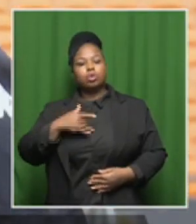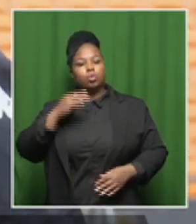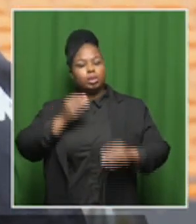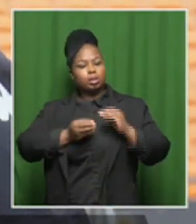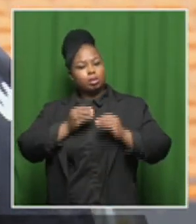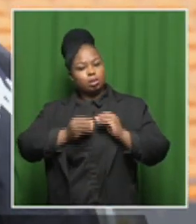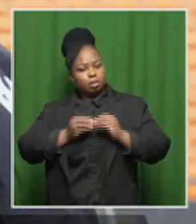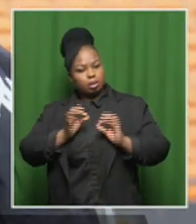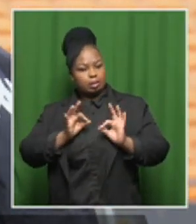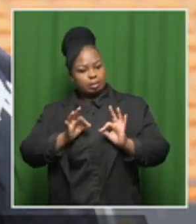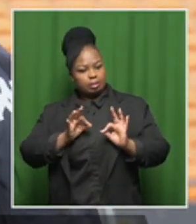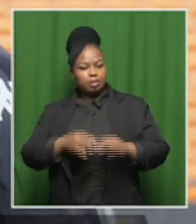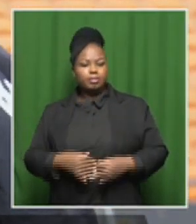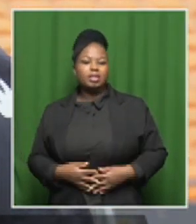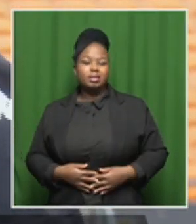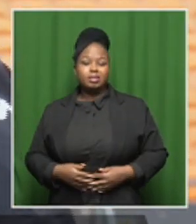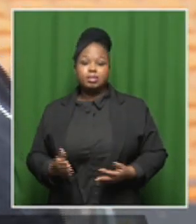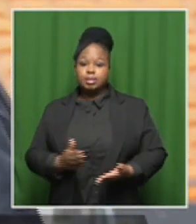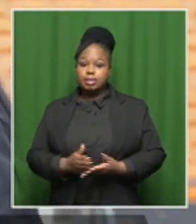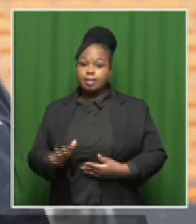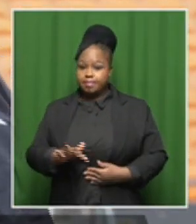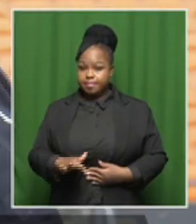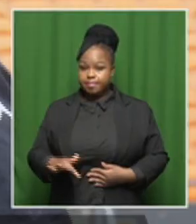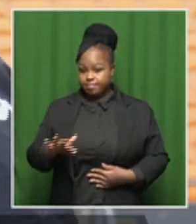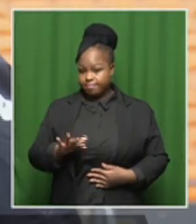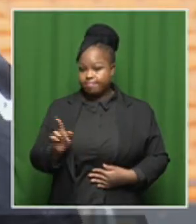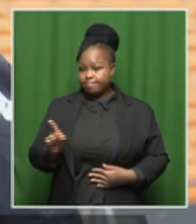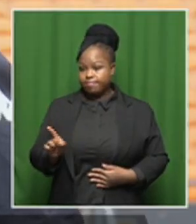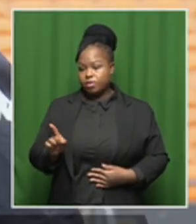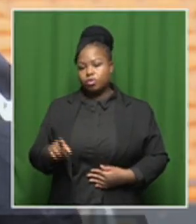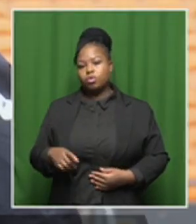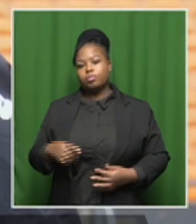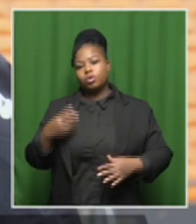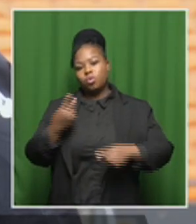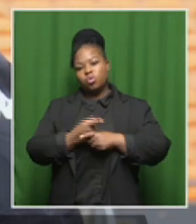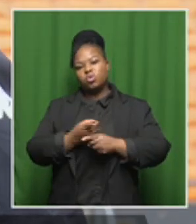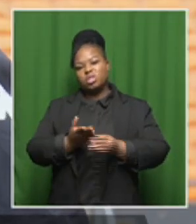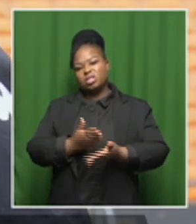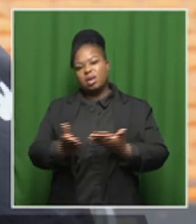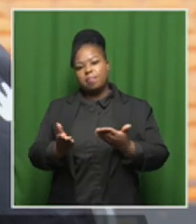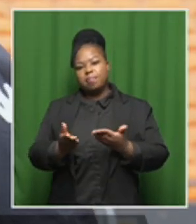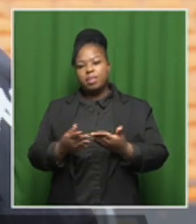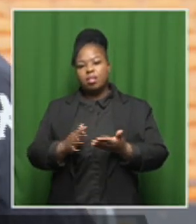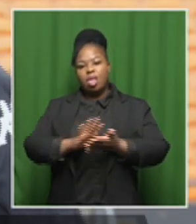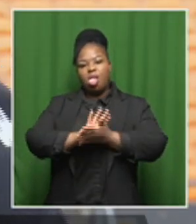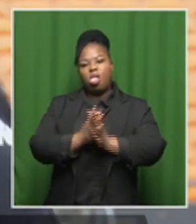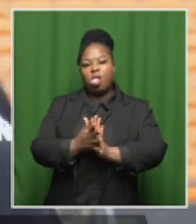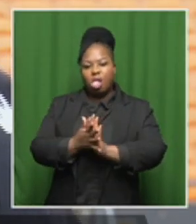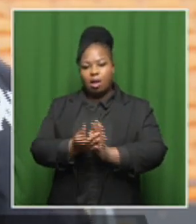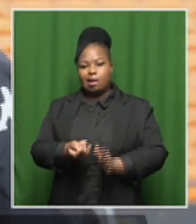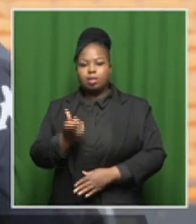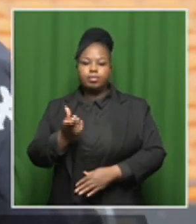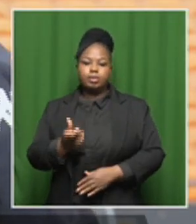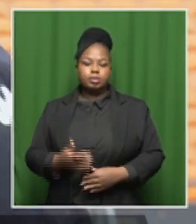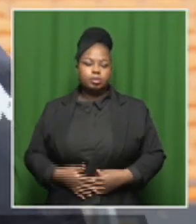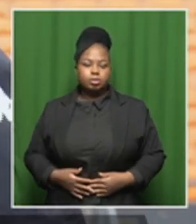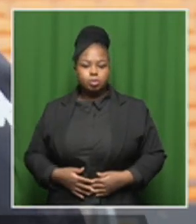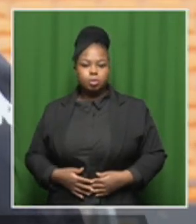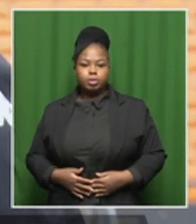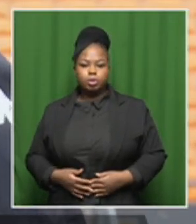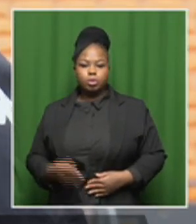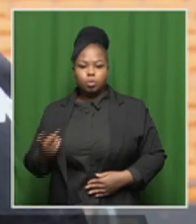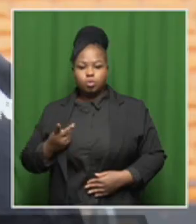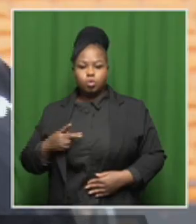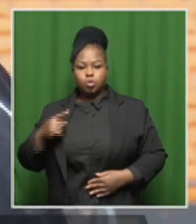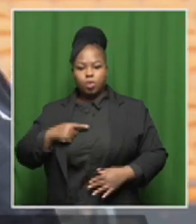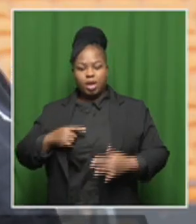its lifespan, in certain areas, this fibers became brittle, and there's no stability because the roots